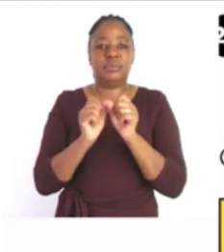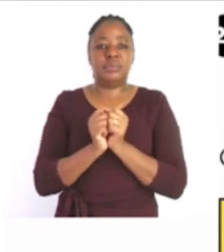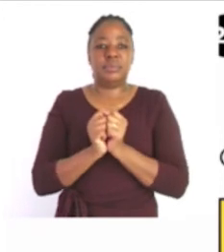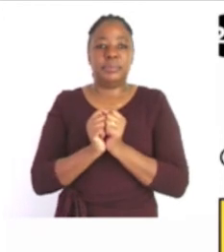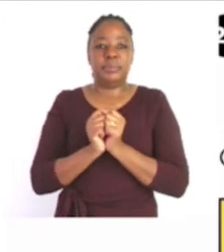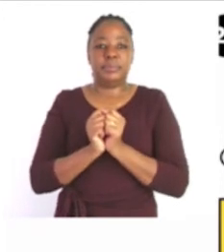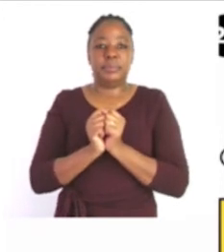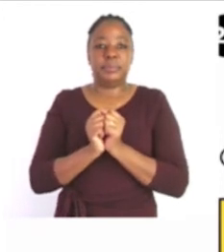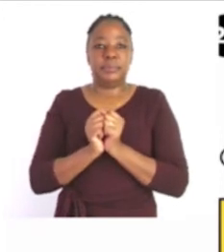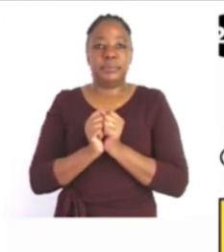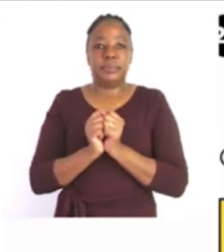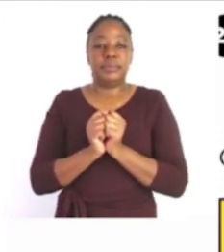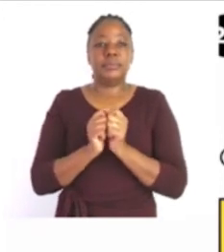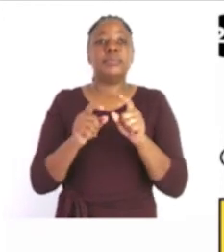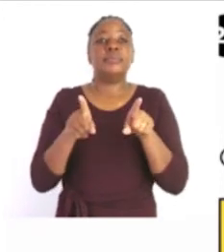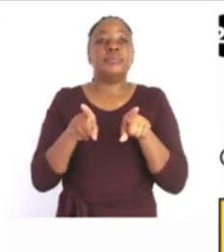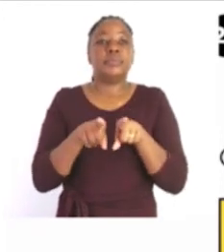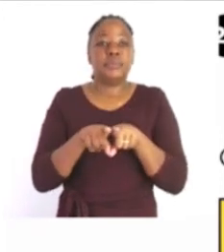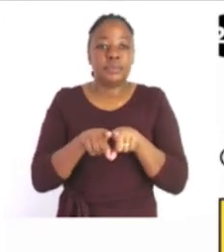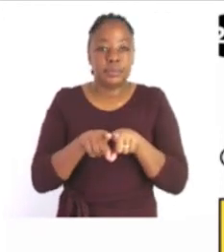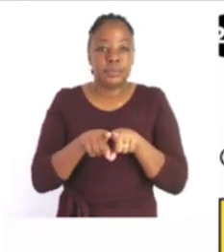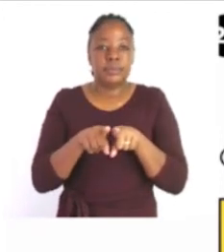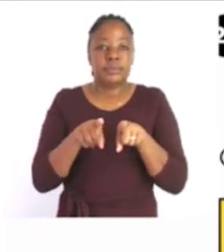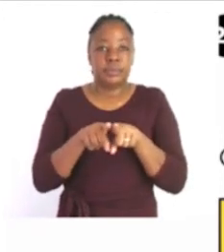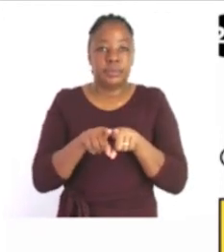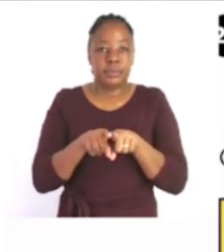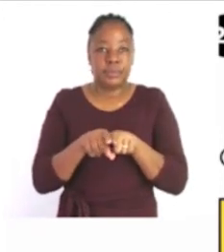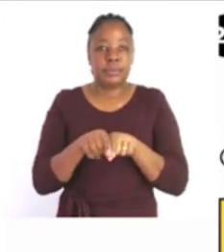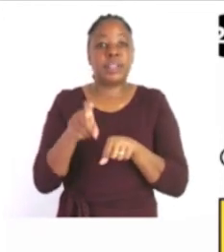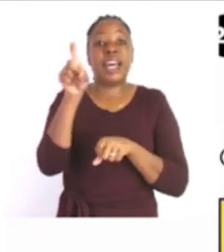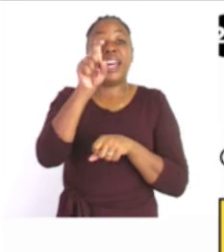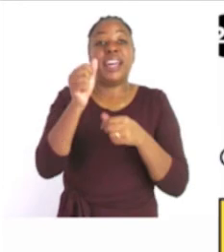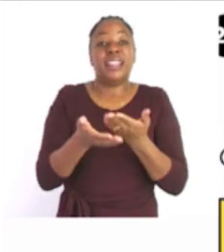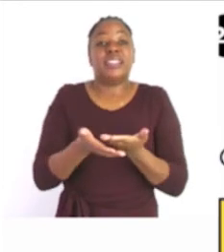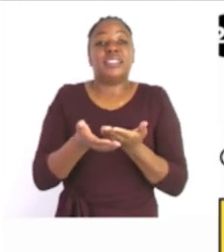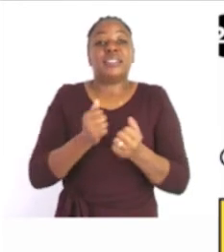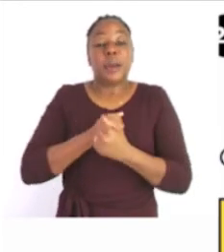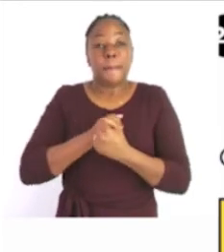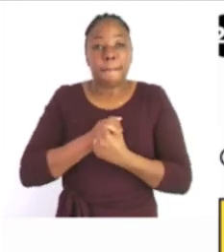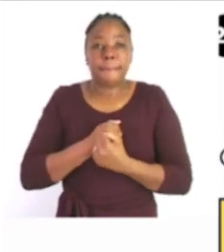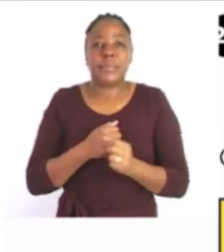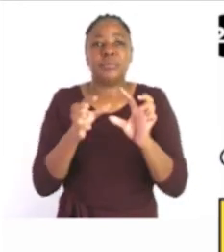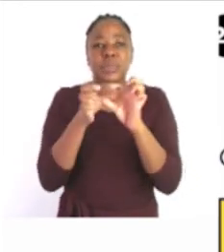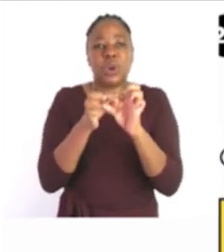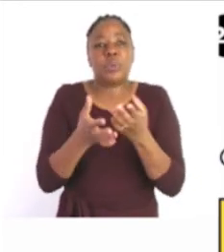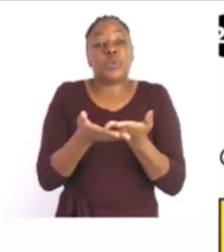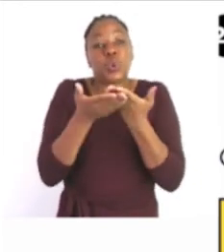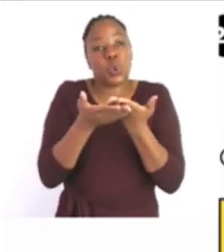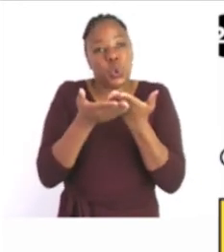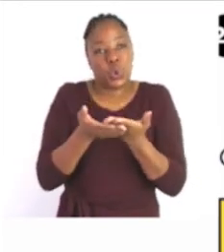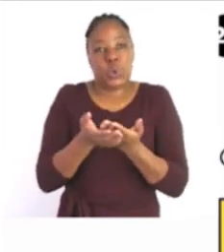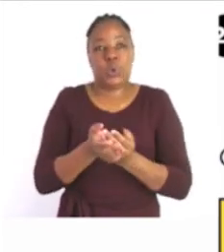sound or say, you can ask your parents to help you say the word, but not to help you do